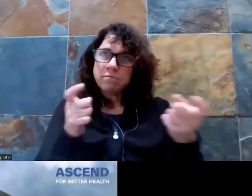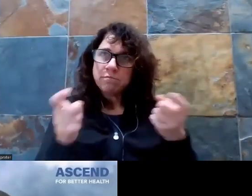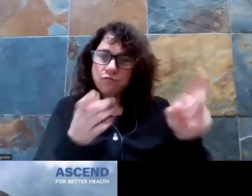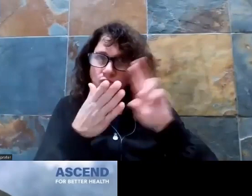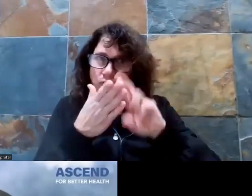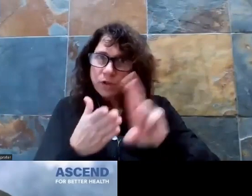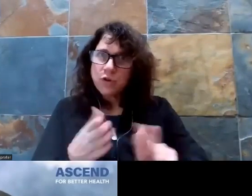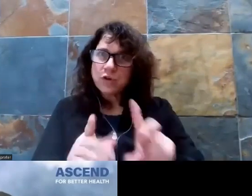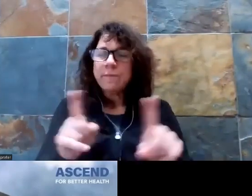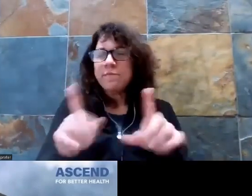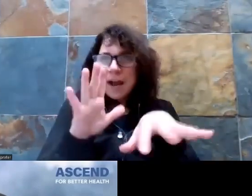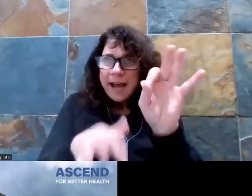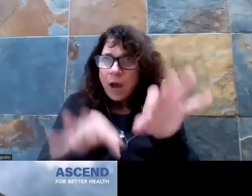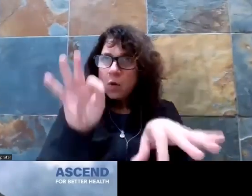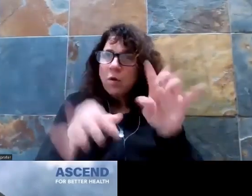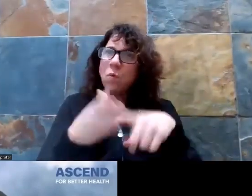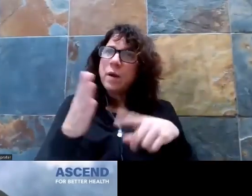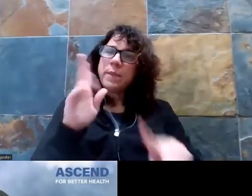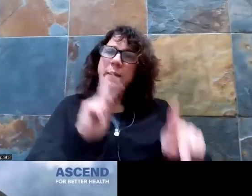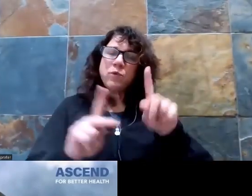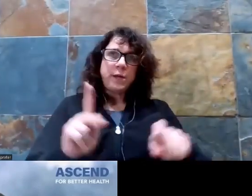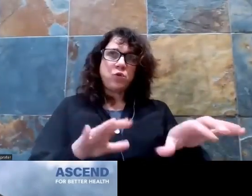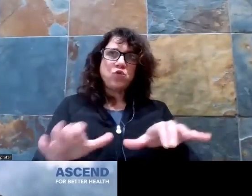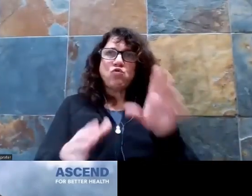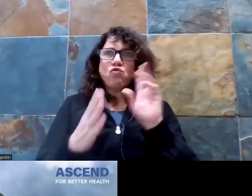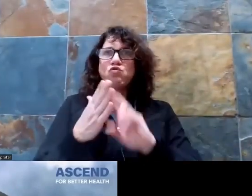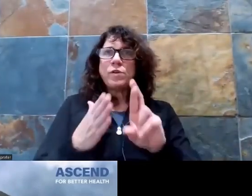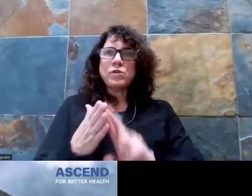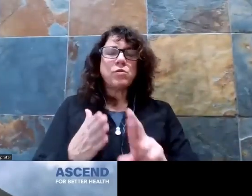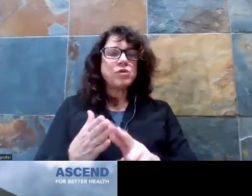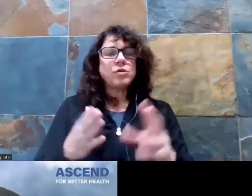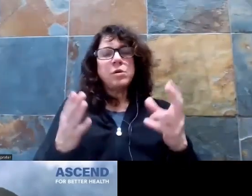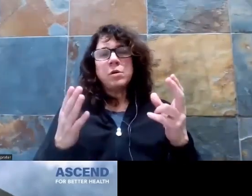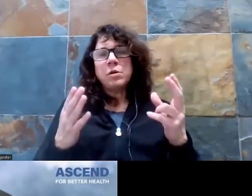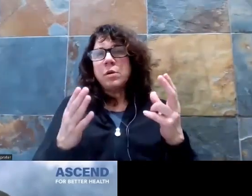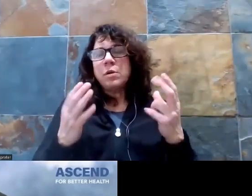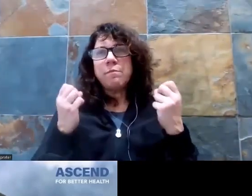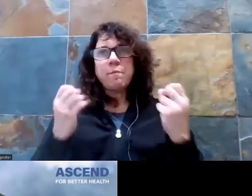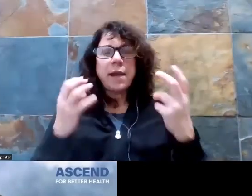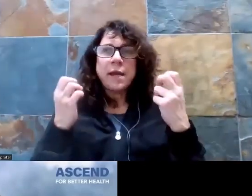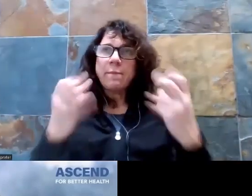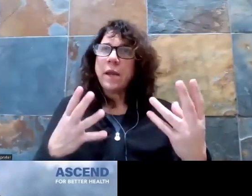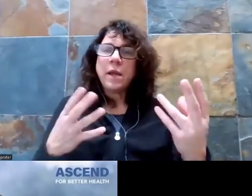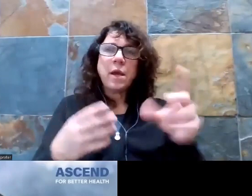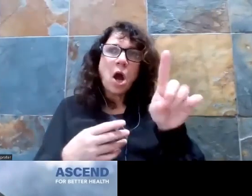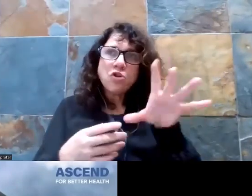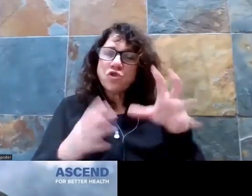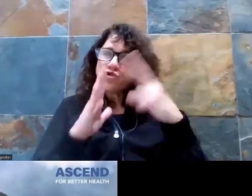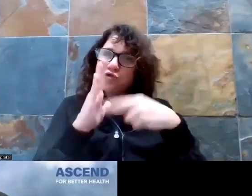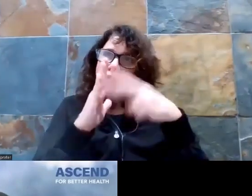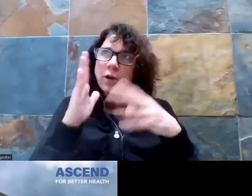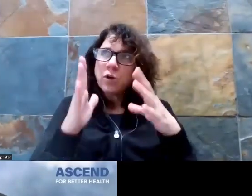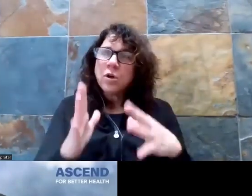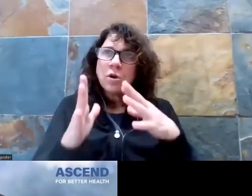to find out what people need to be able to conduct the research. We have hundreds of breeders where we can go in and we can breed